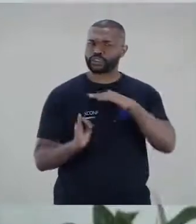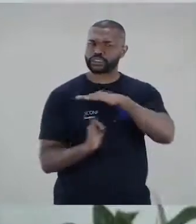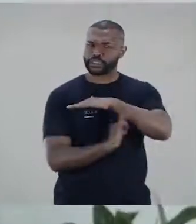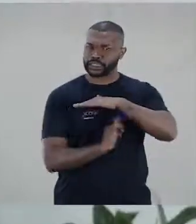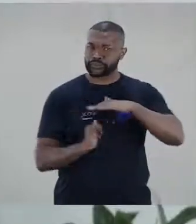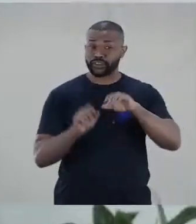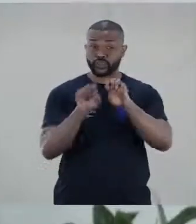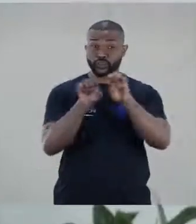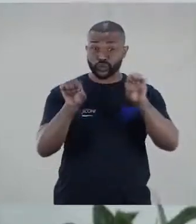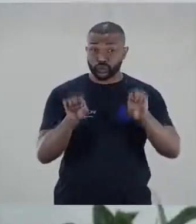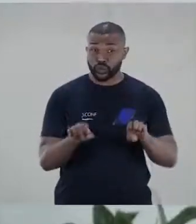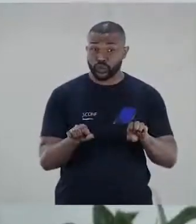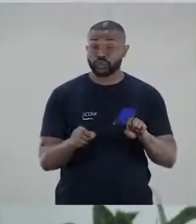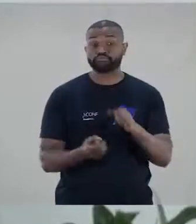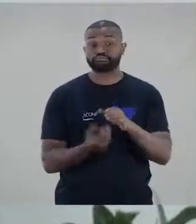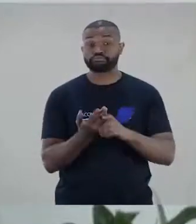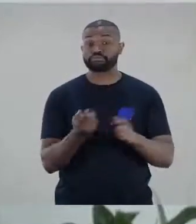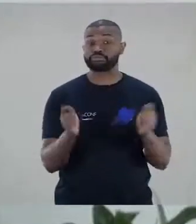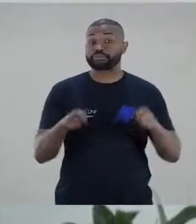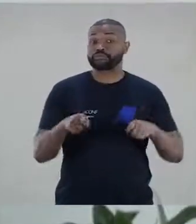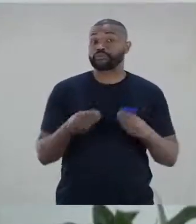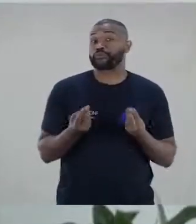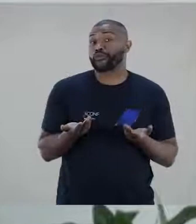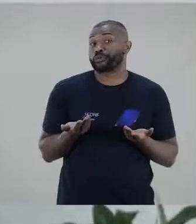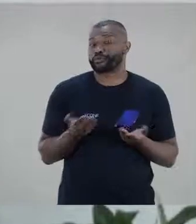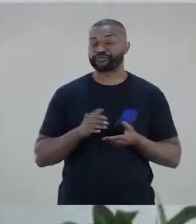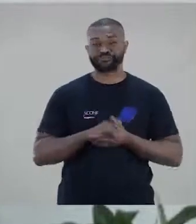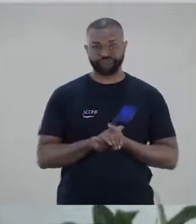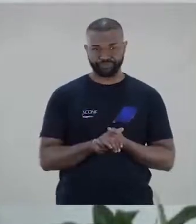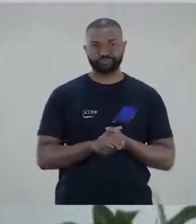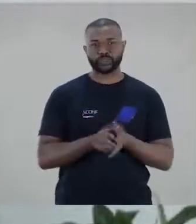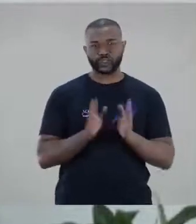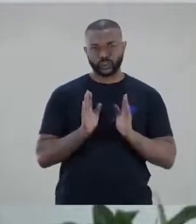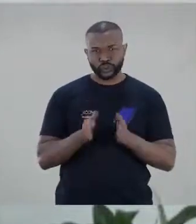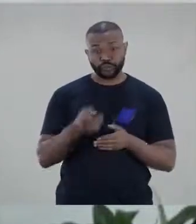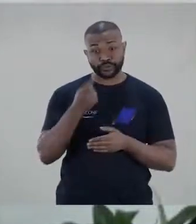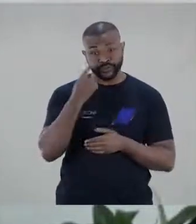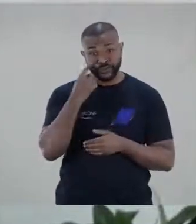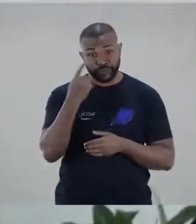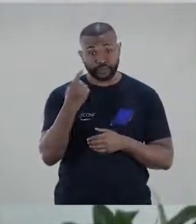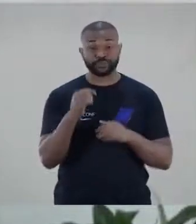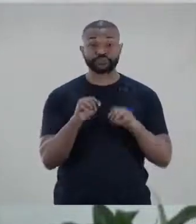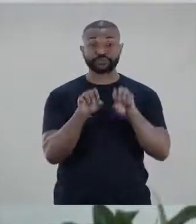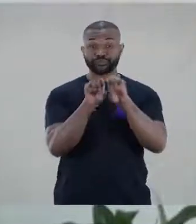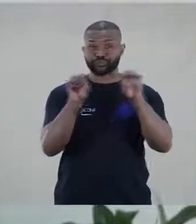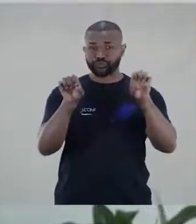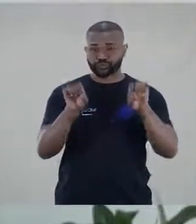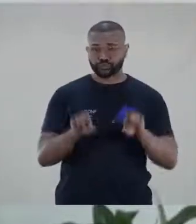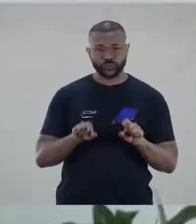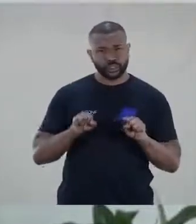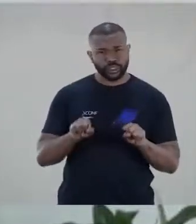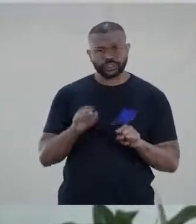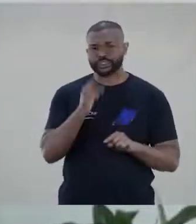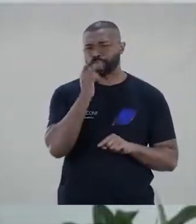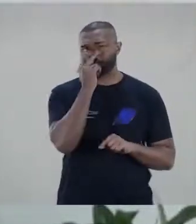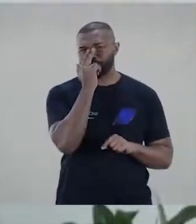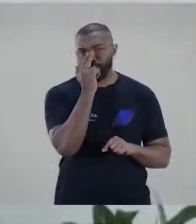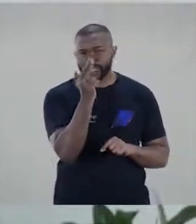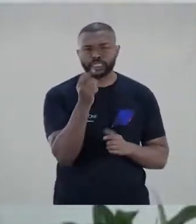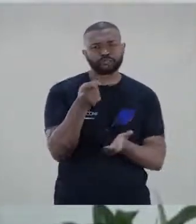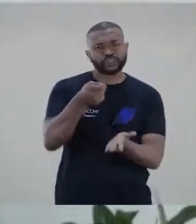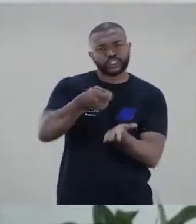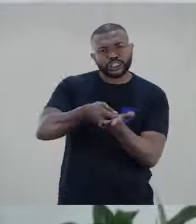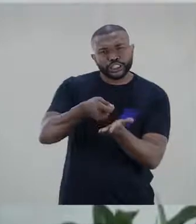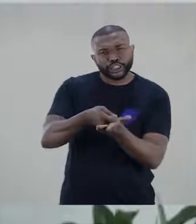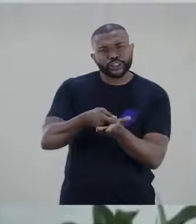look like? And this infrastructure maybe on the surface feels like, oh, I need to have, I don't know, Spark clusters, or I